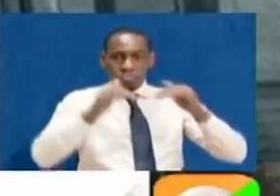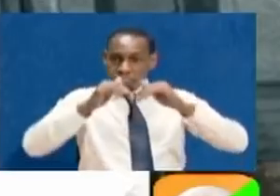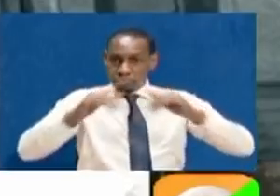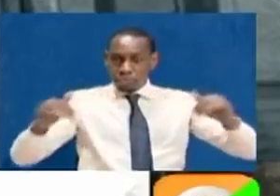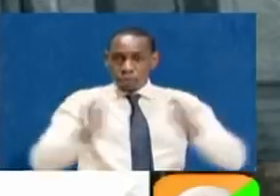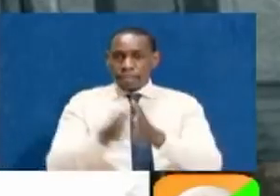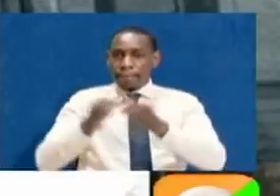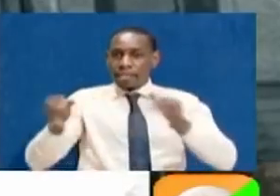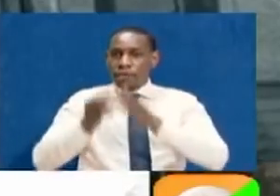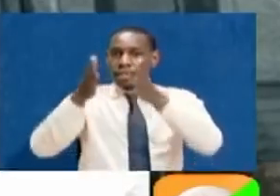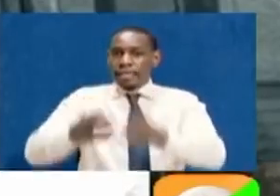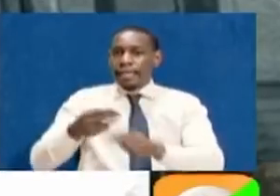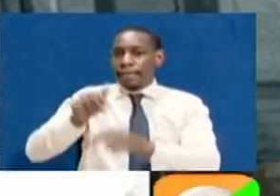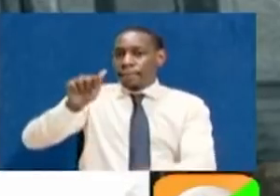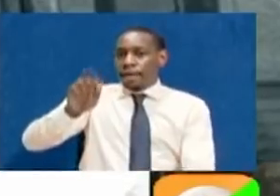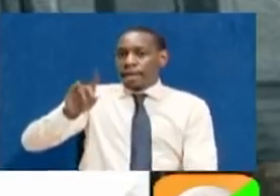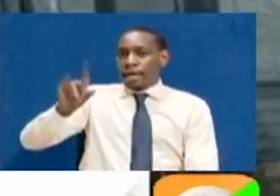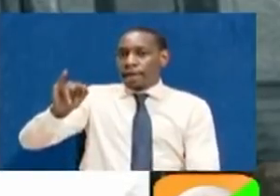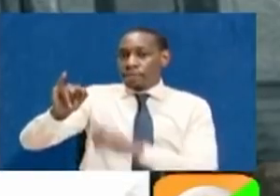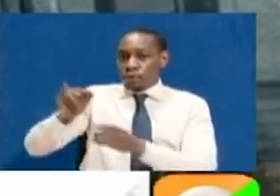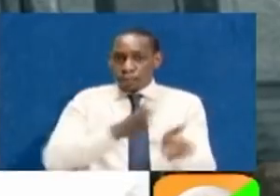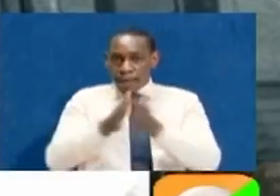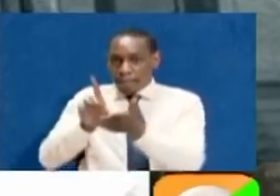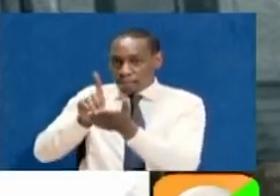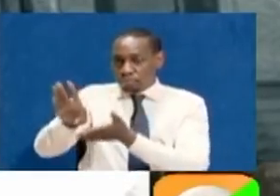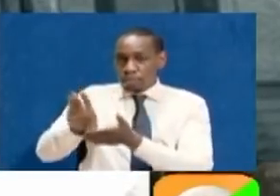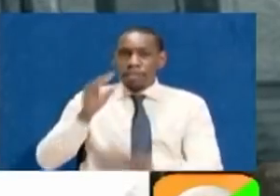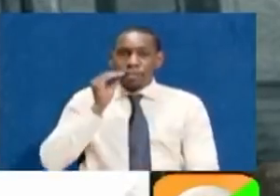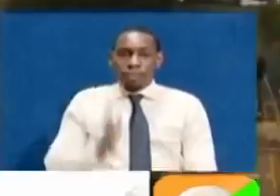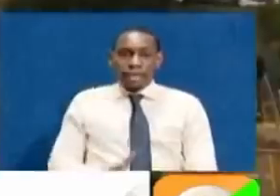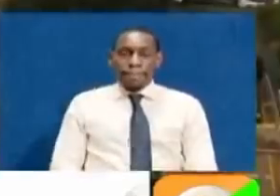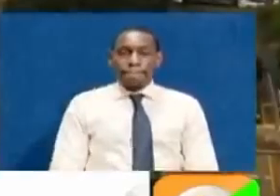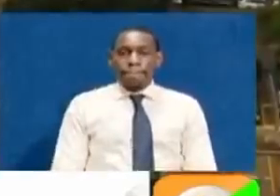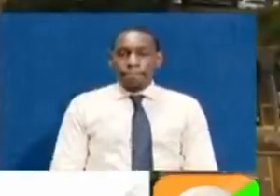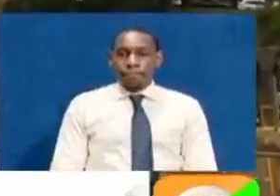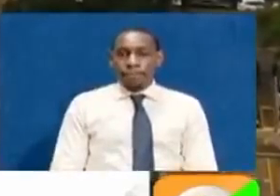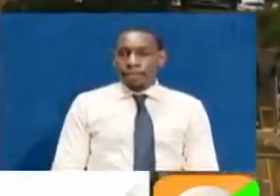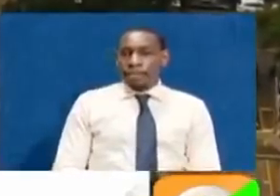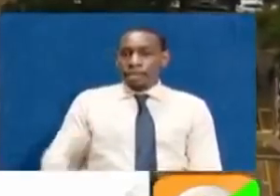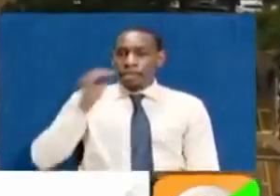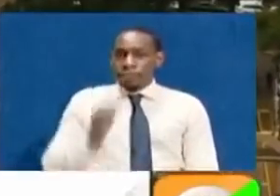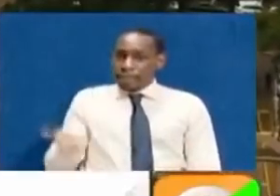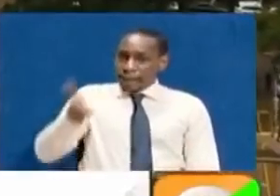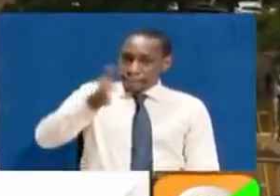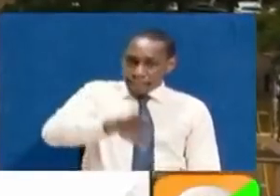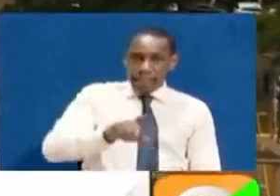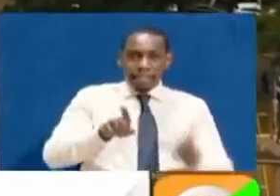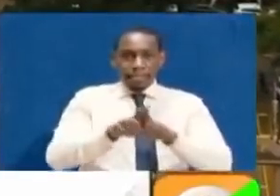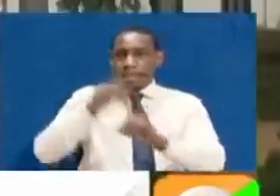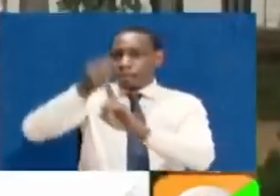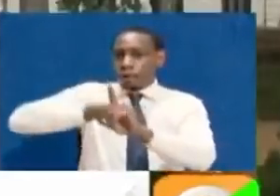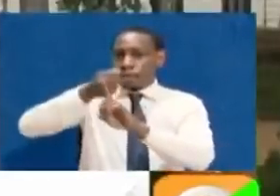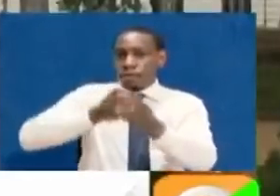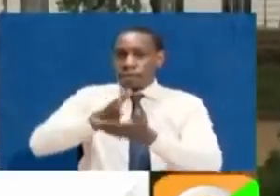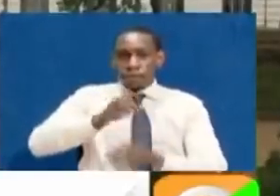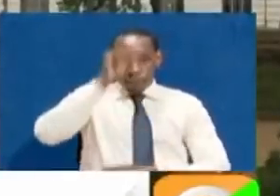out with then Majority Leader Abdi Goyo, who had engineered Elachi's ouster. Elachi's return appearing to have been championed